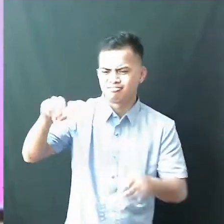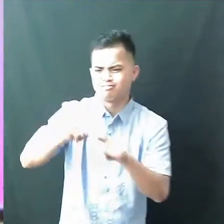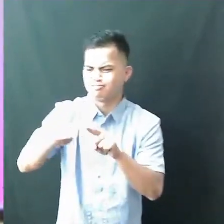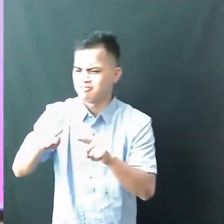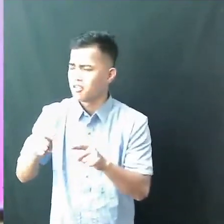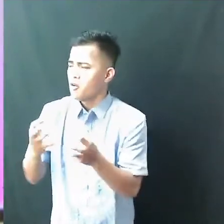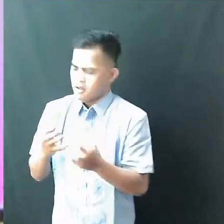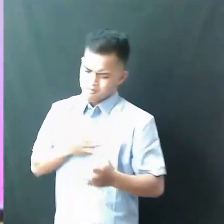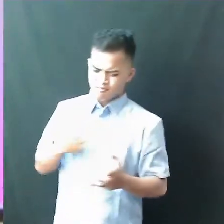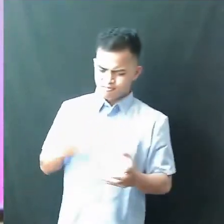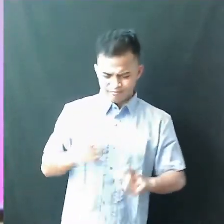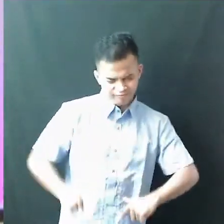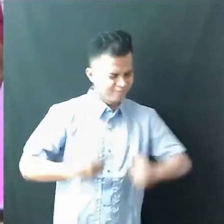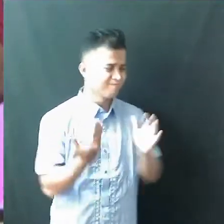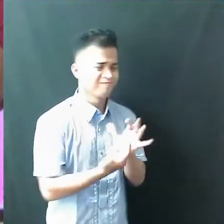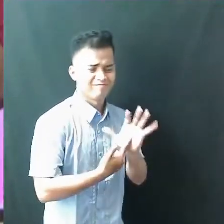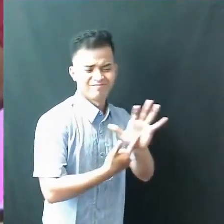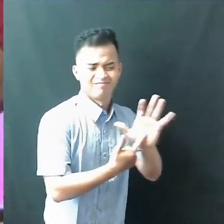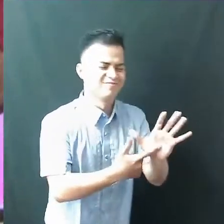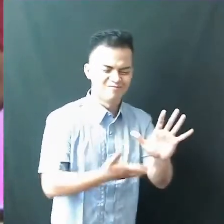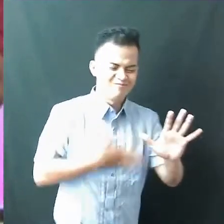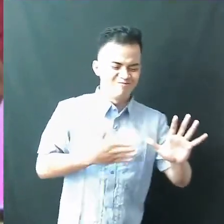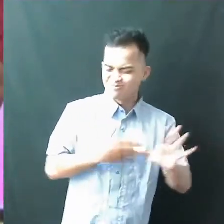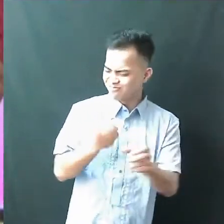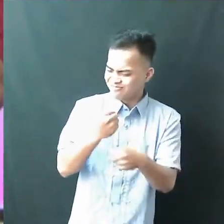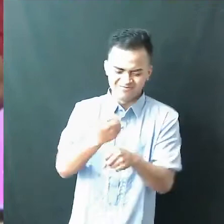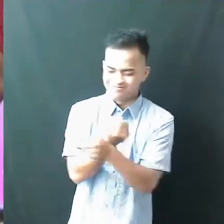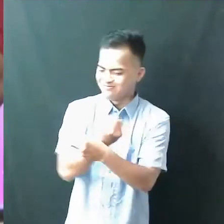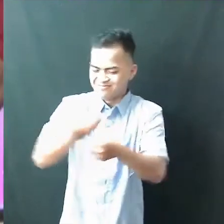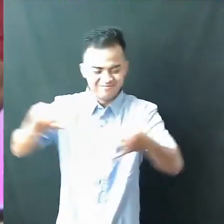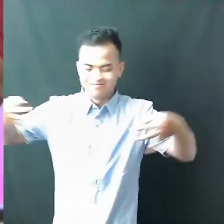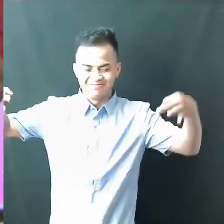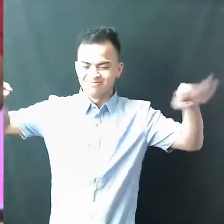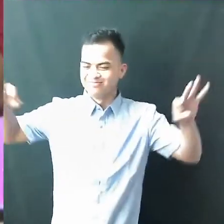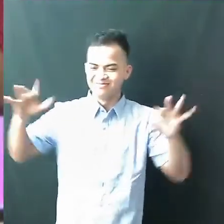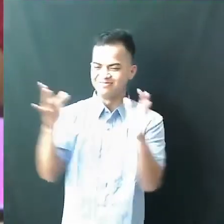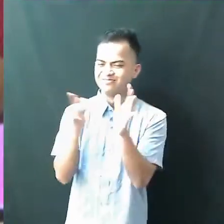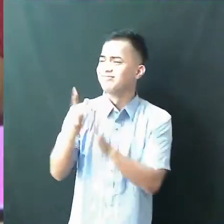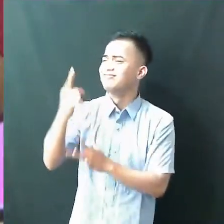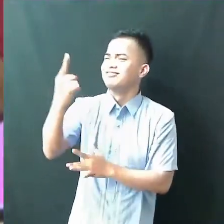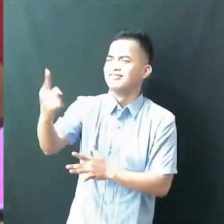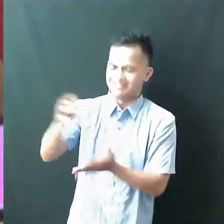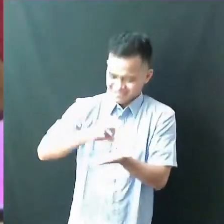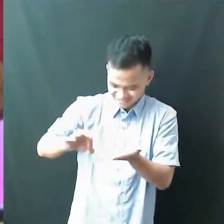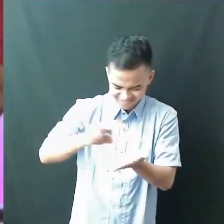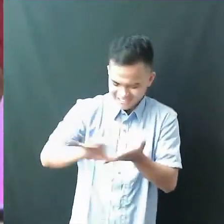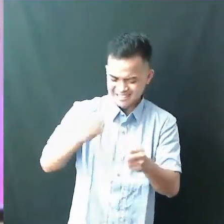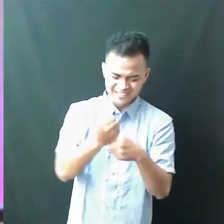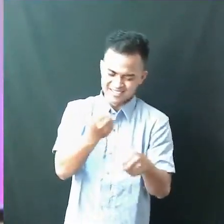want my life to show them how his love can set them free. He's the only one who can cleanse and make